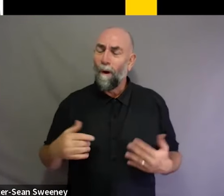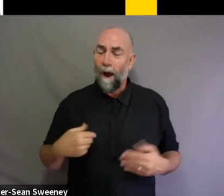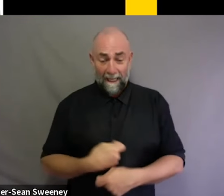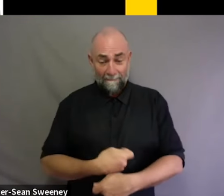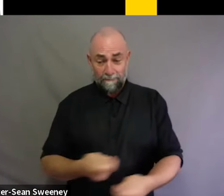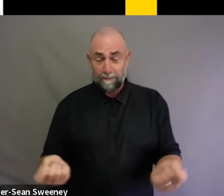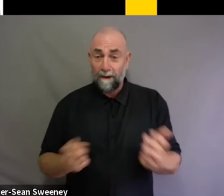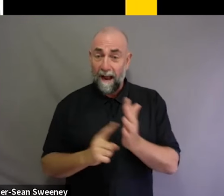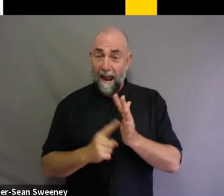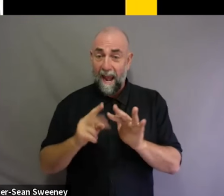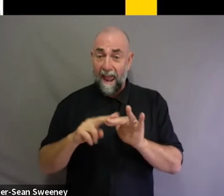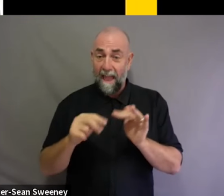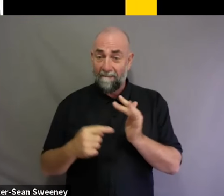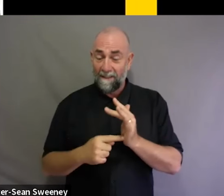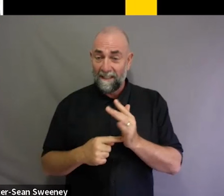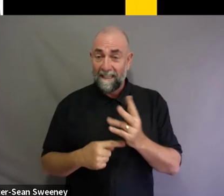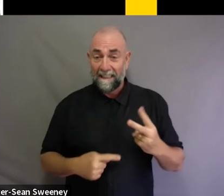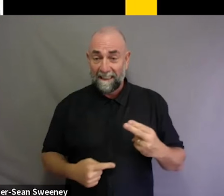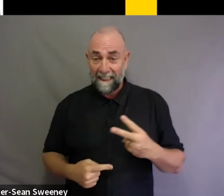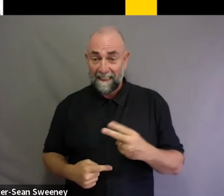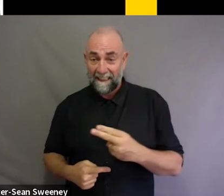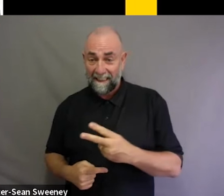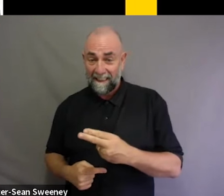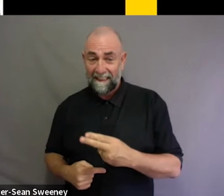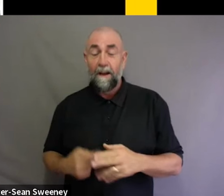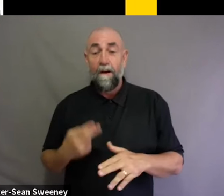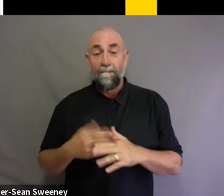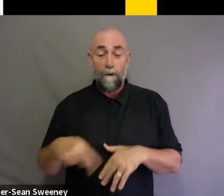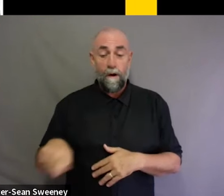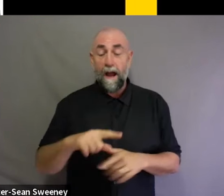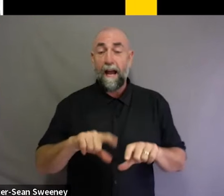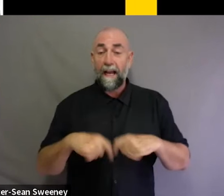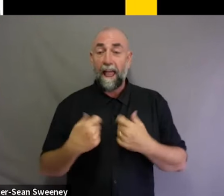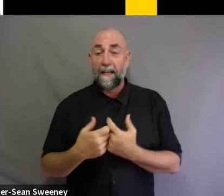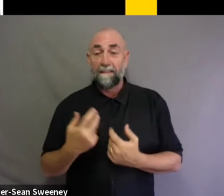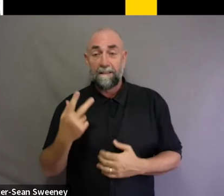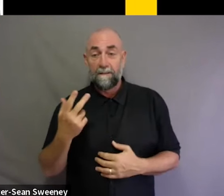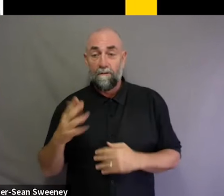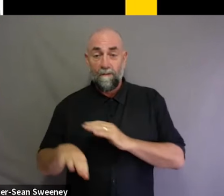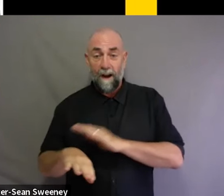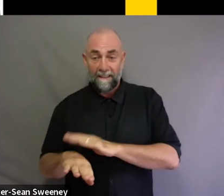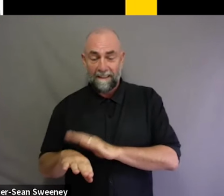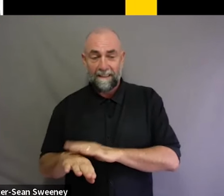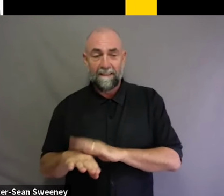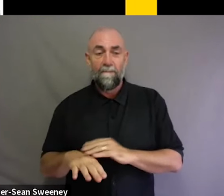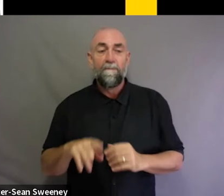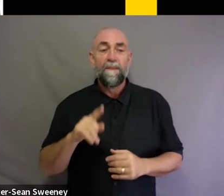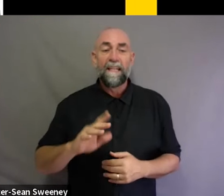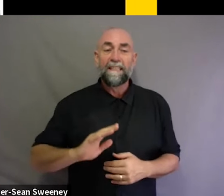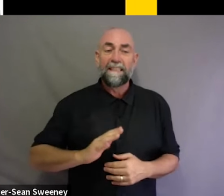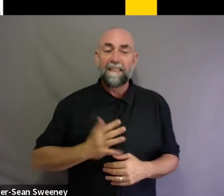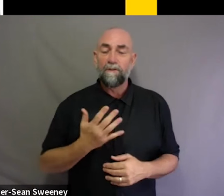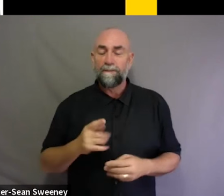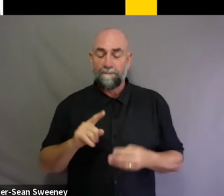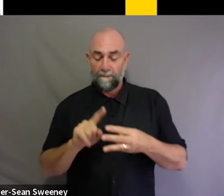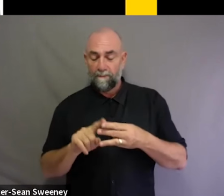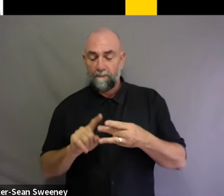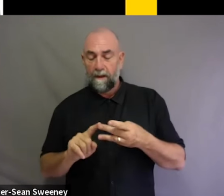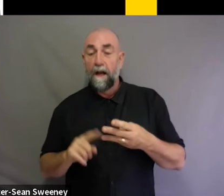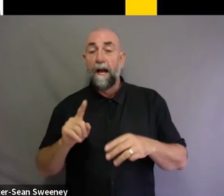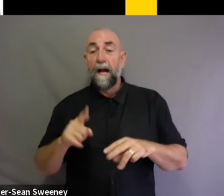to a normal class. The outcome, students met reality. If all the team members have the same ability, that is if they're